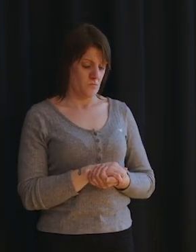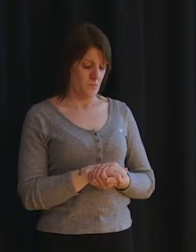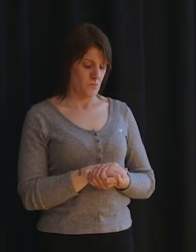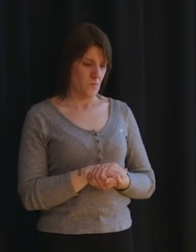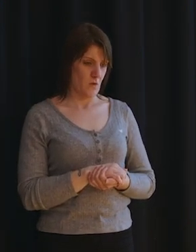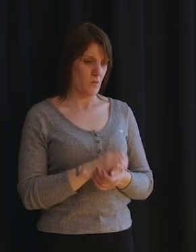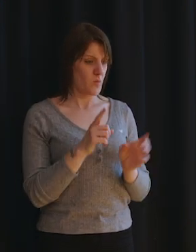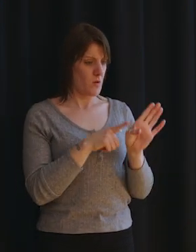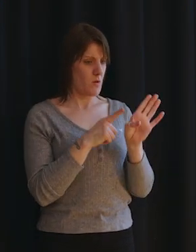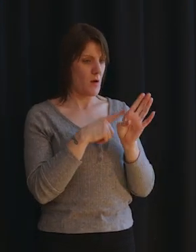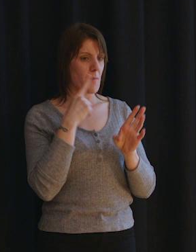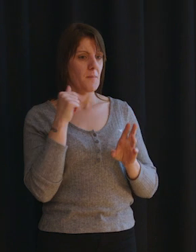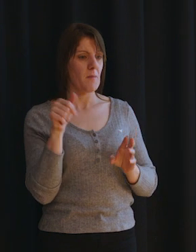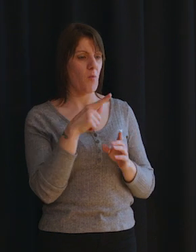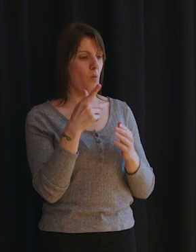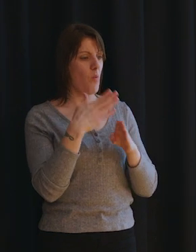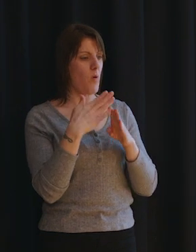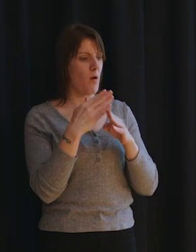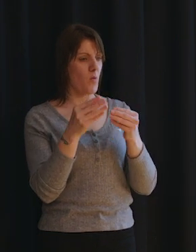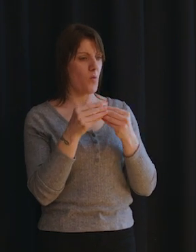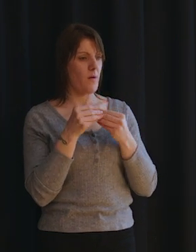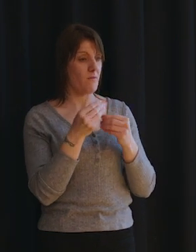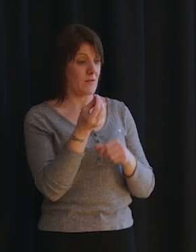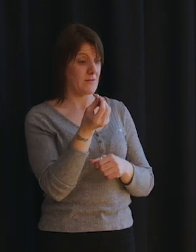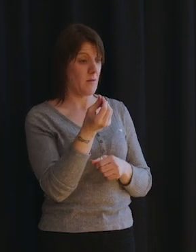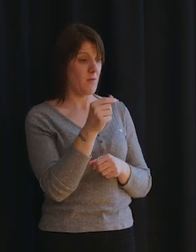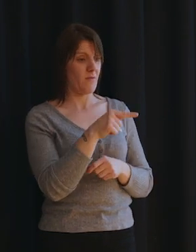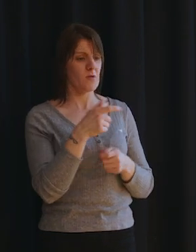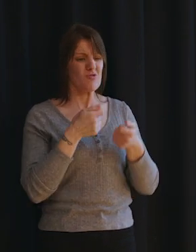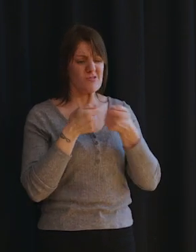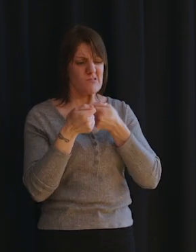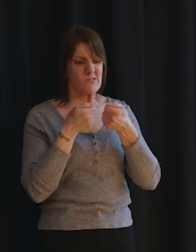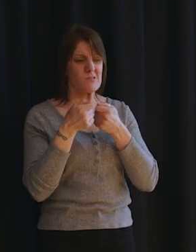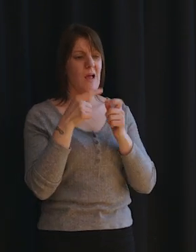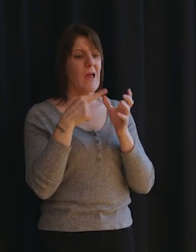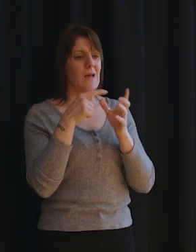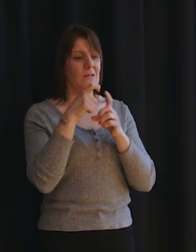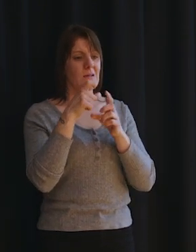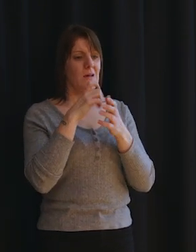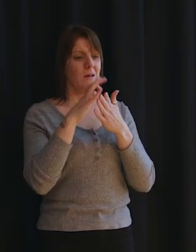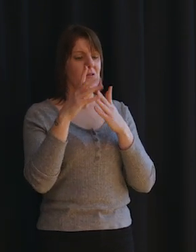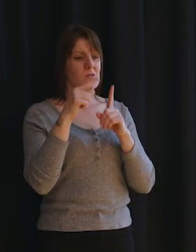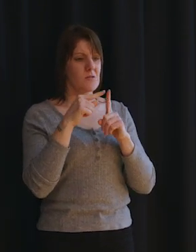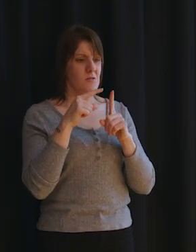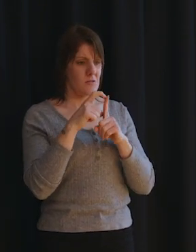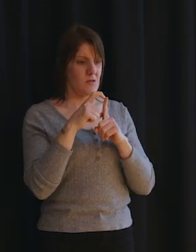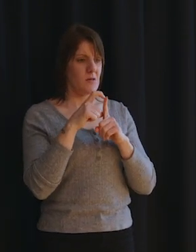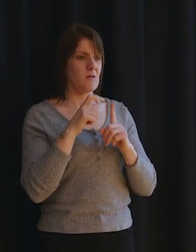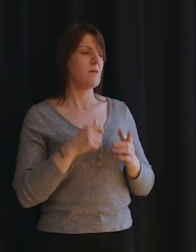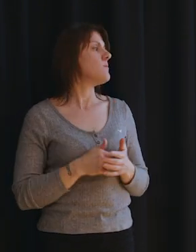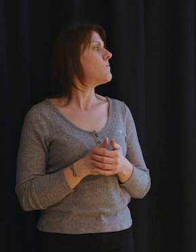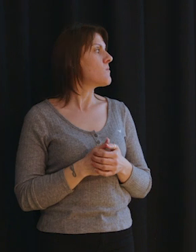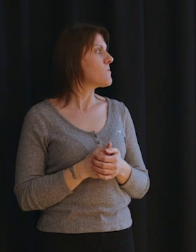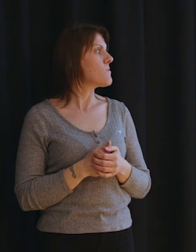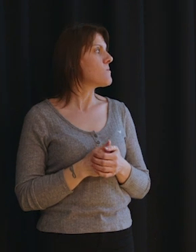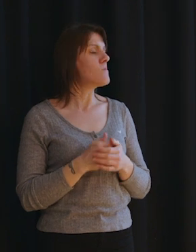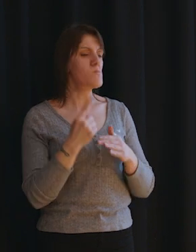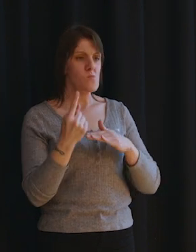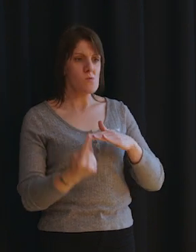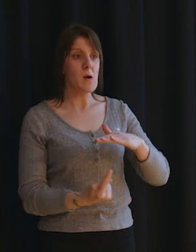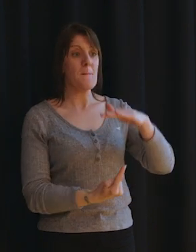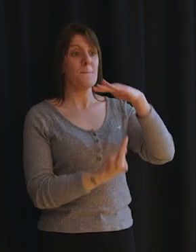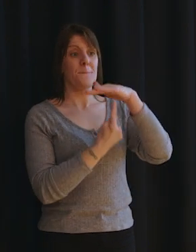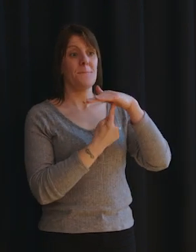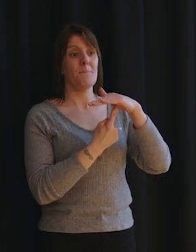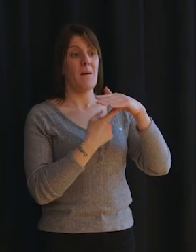So some of the young people that we work with who struggle with ADHD, and I guess this is the main drug that